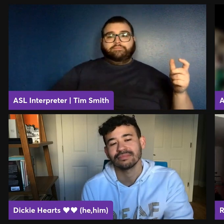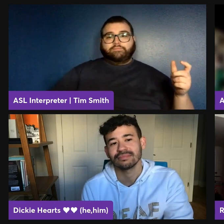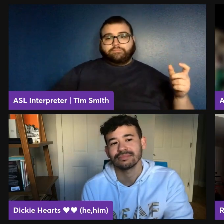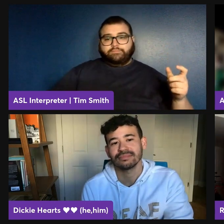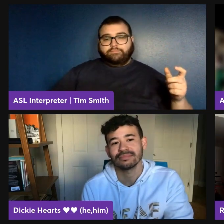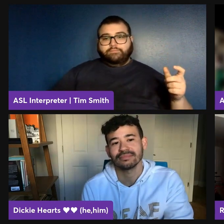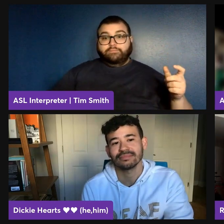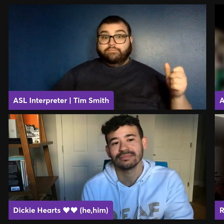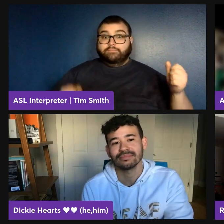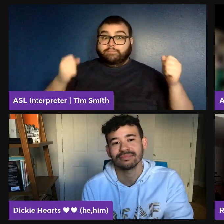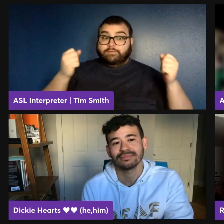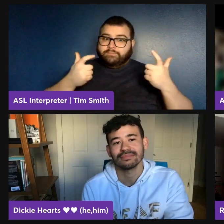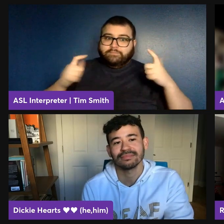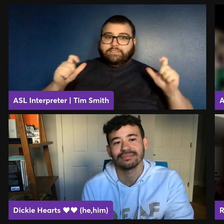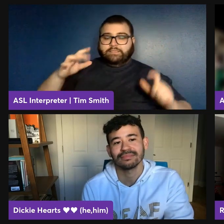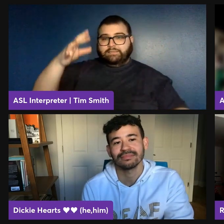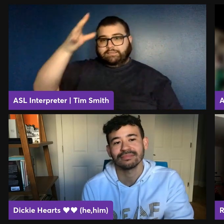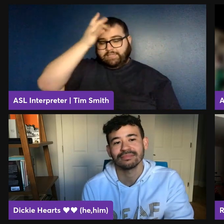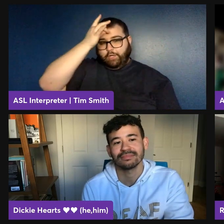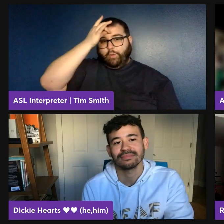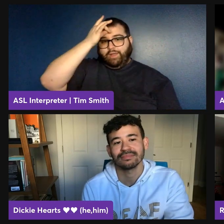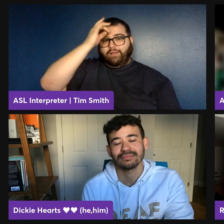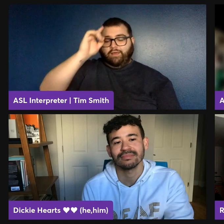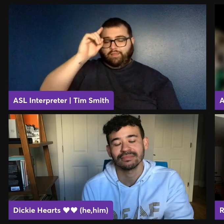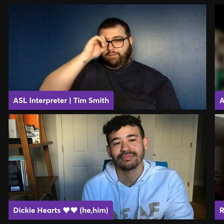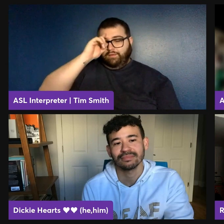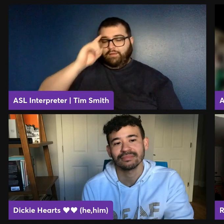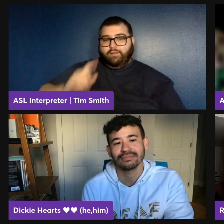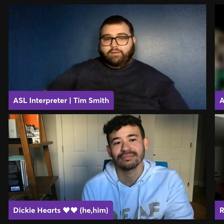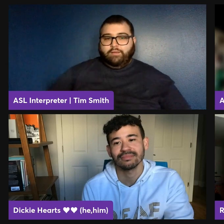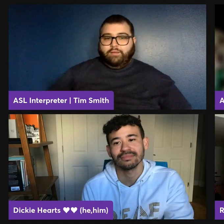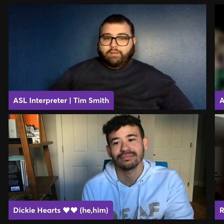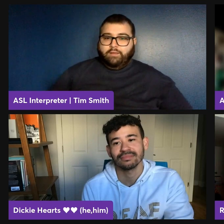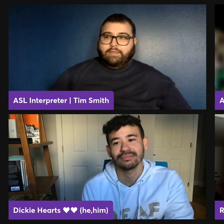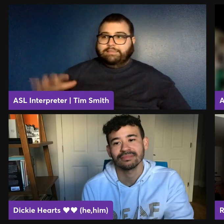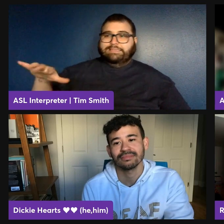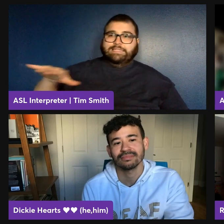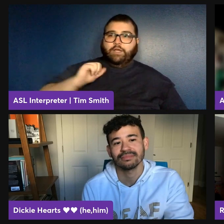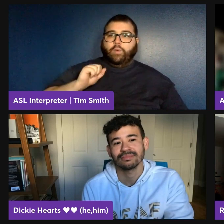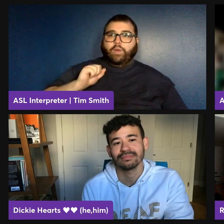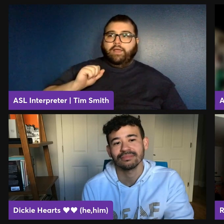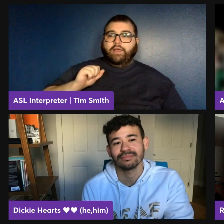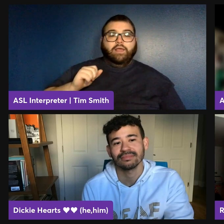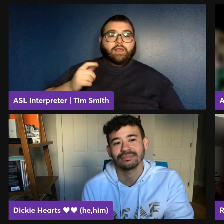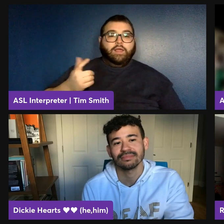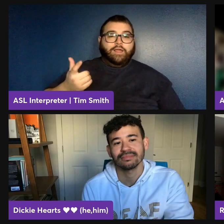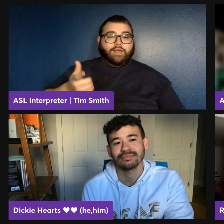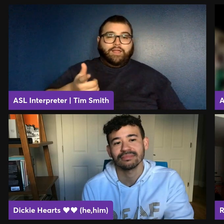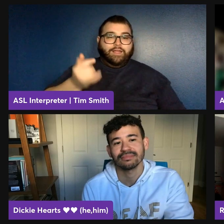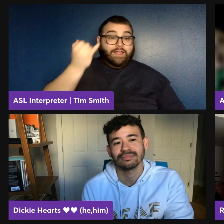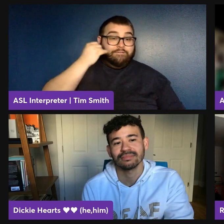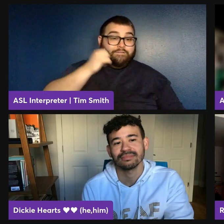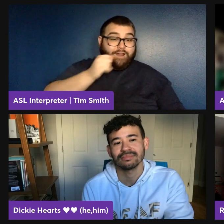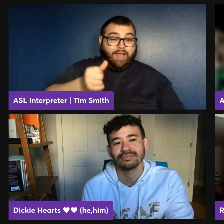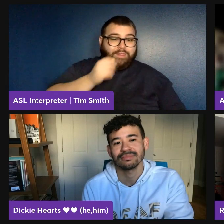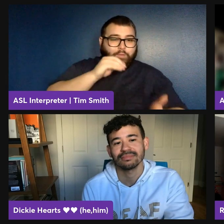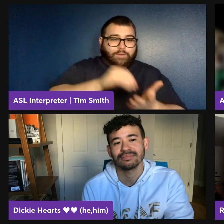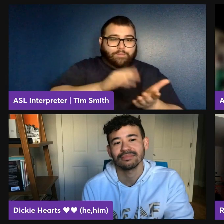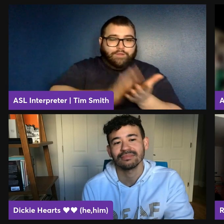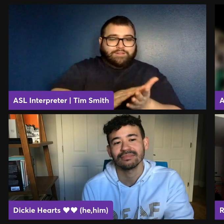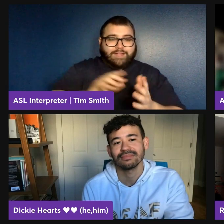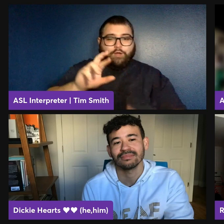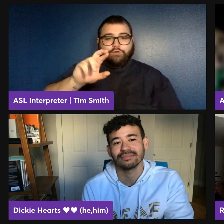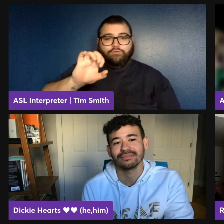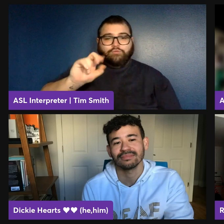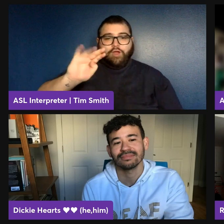So that's a big takeaway, I would think. Otherwise they wouldn't have written raunchy in the question. I also